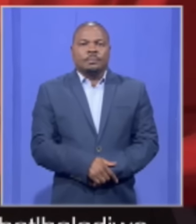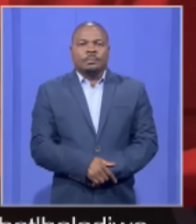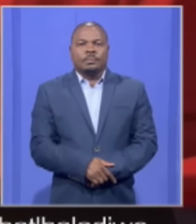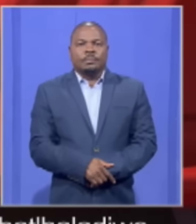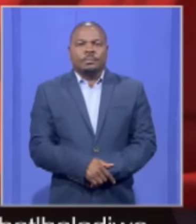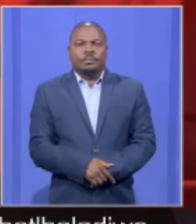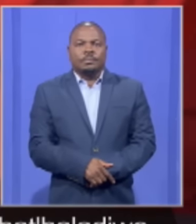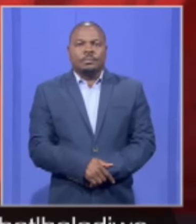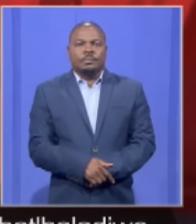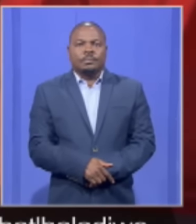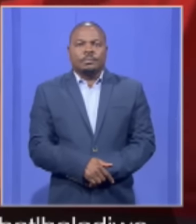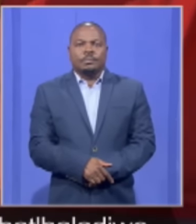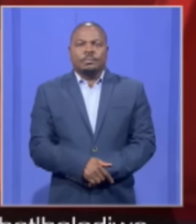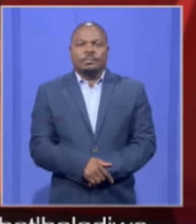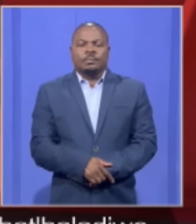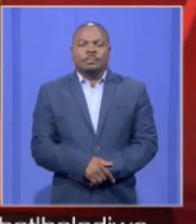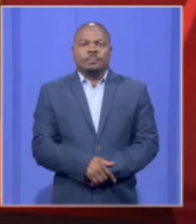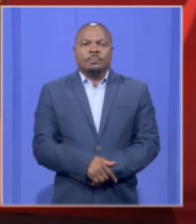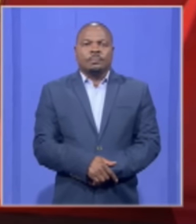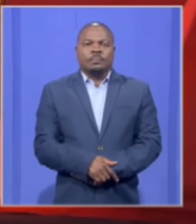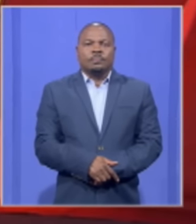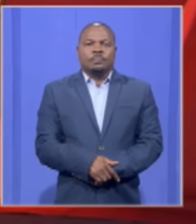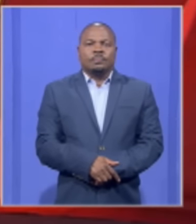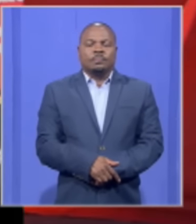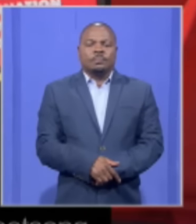dikgang tsa SABC mo Bothaville.